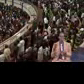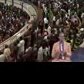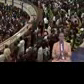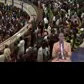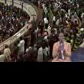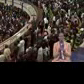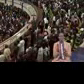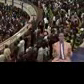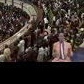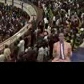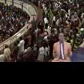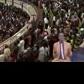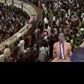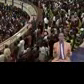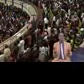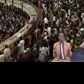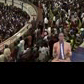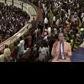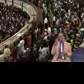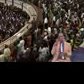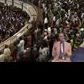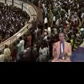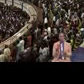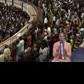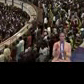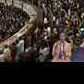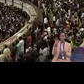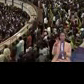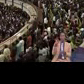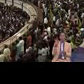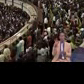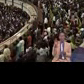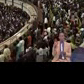Total freedom. For your spirit,